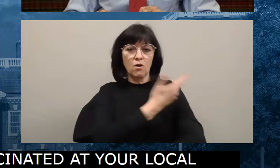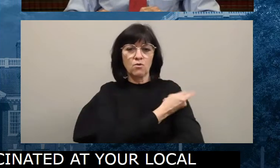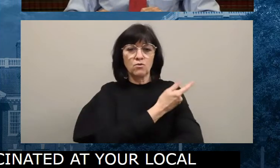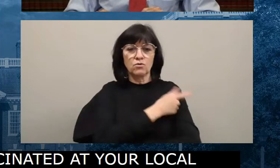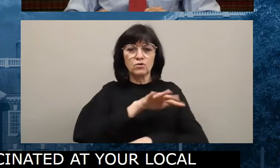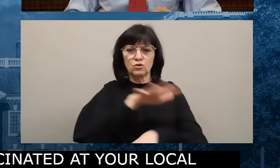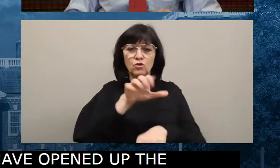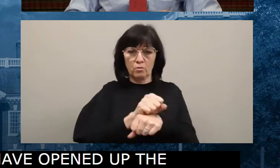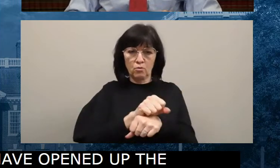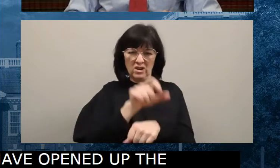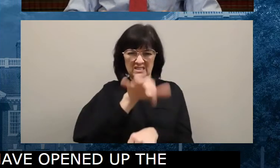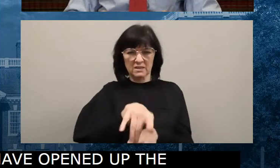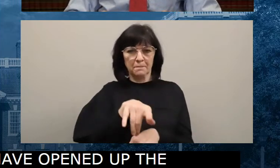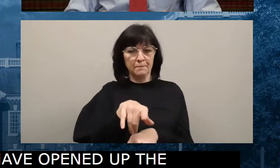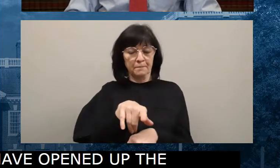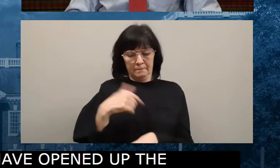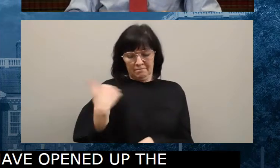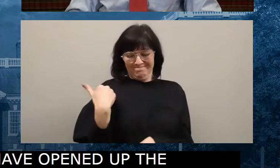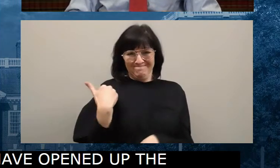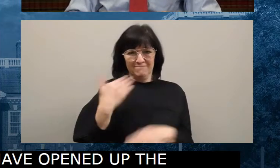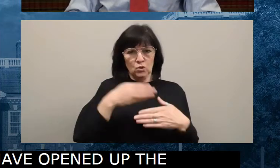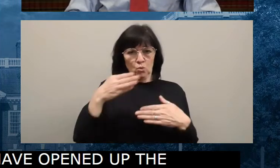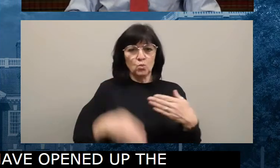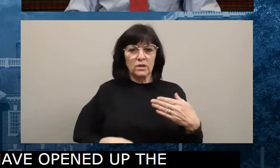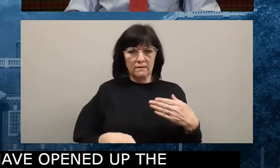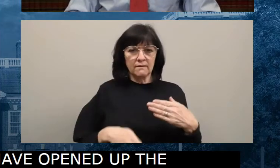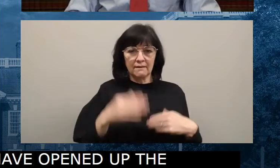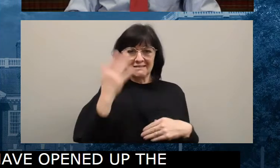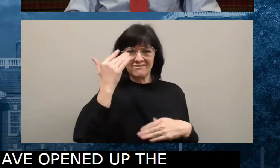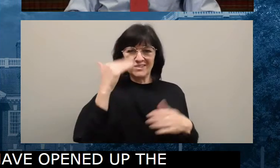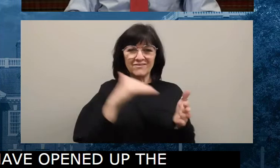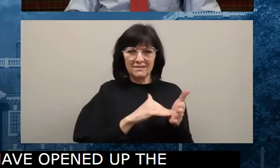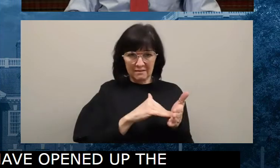about 15,000. You see the number at the bottom,